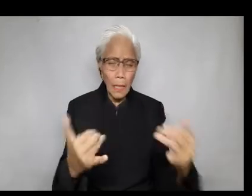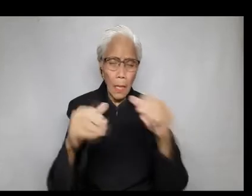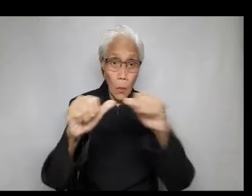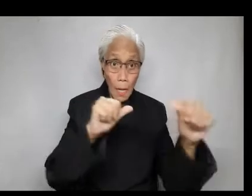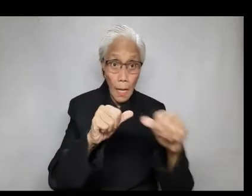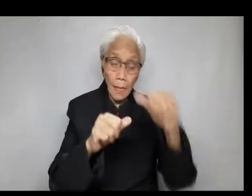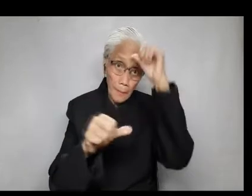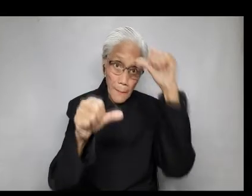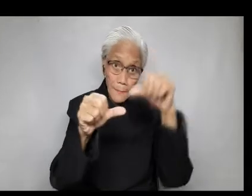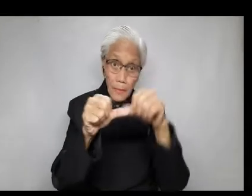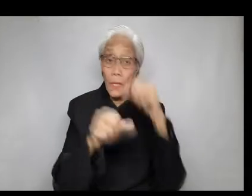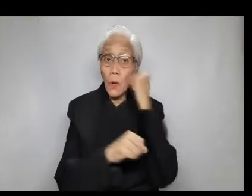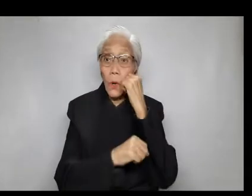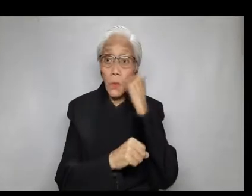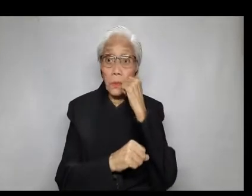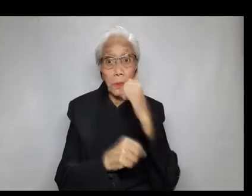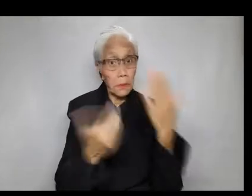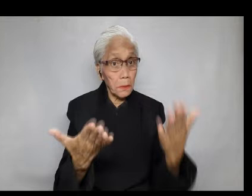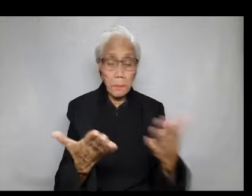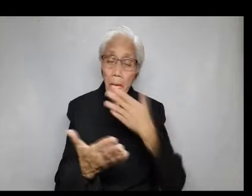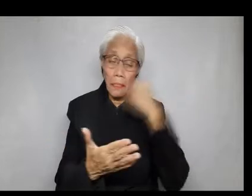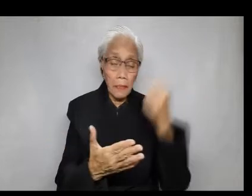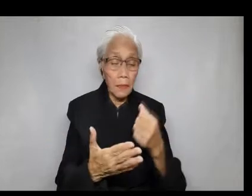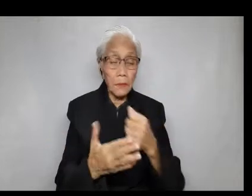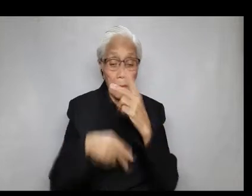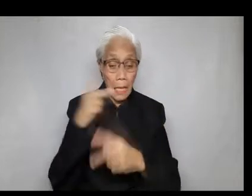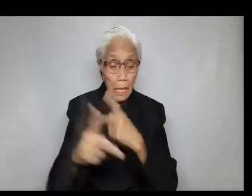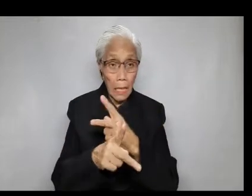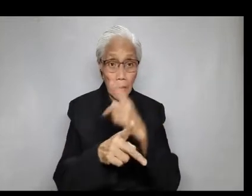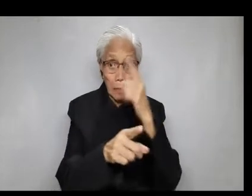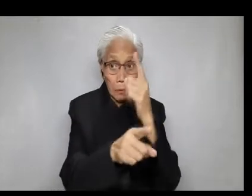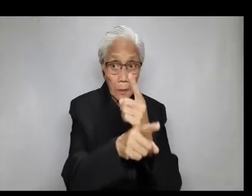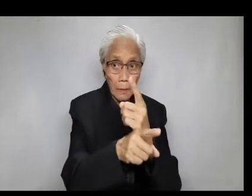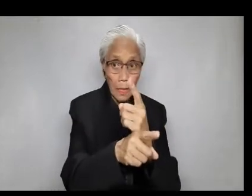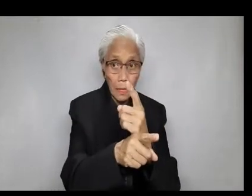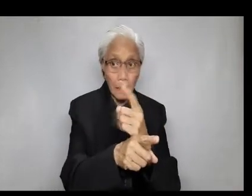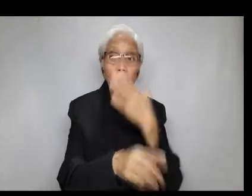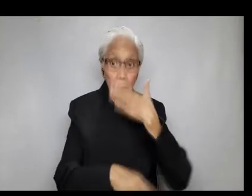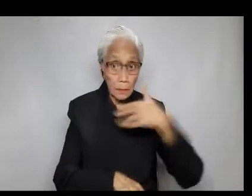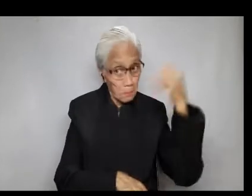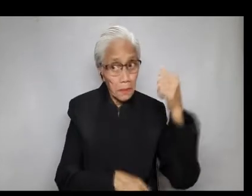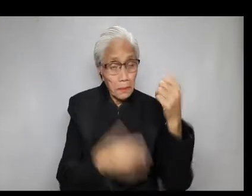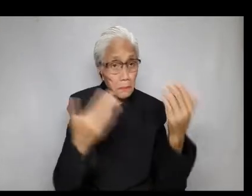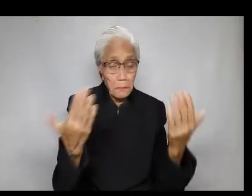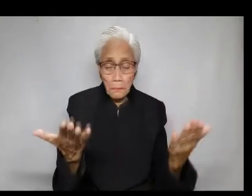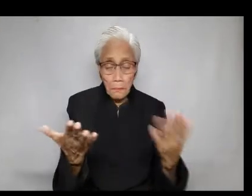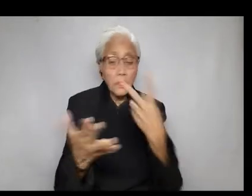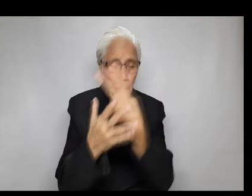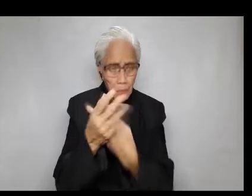big, act now. Remembering always it is better to be kind than to be